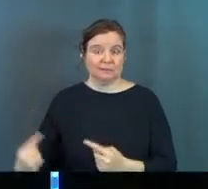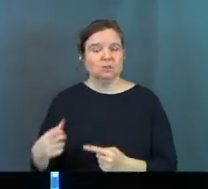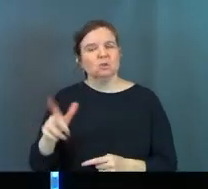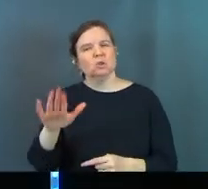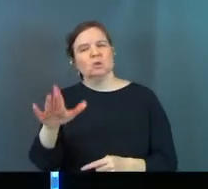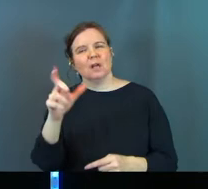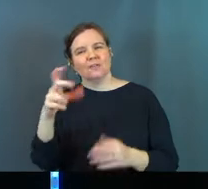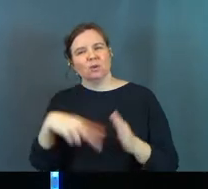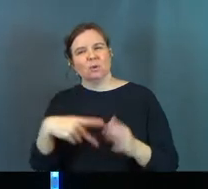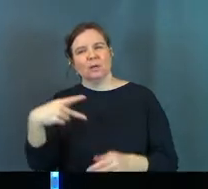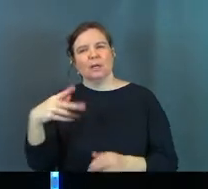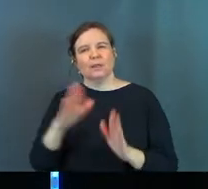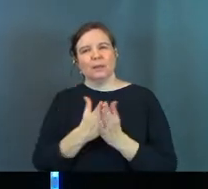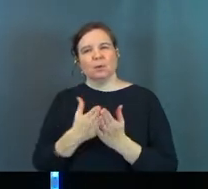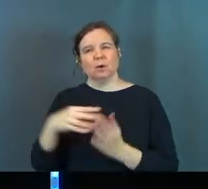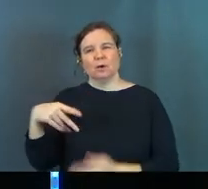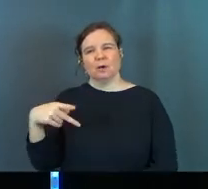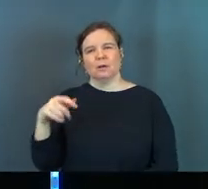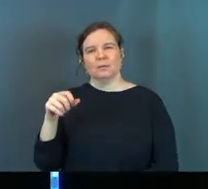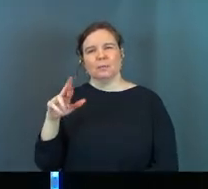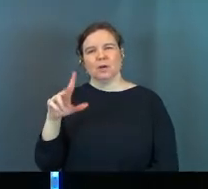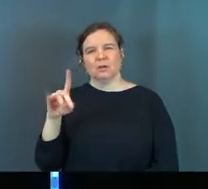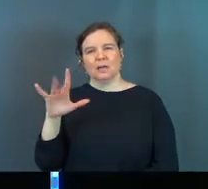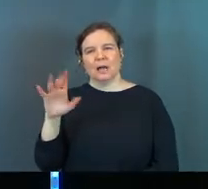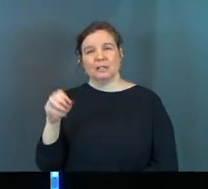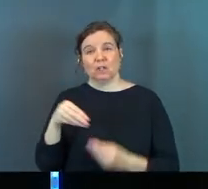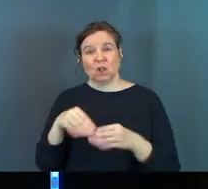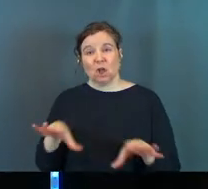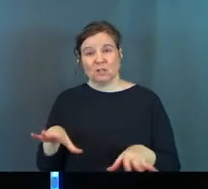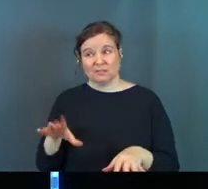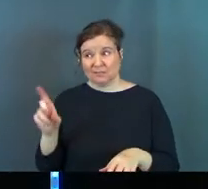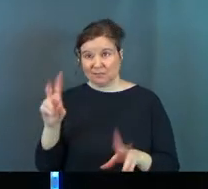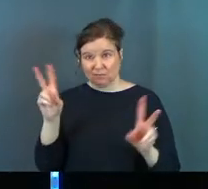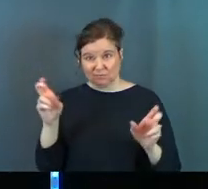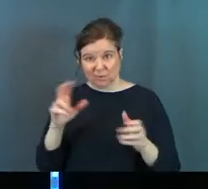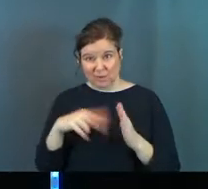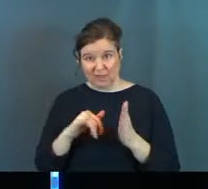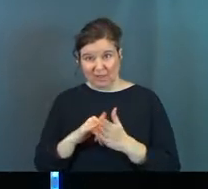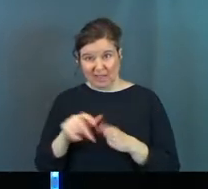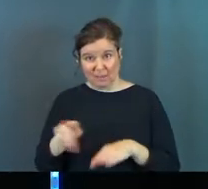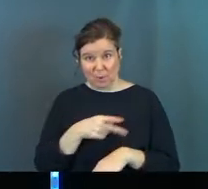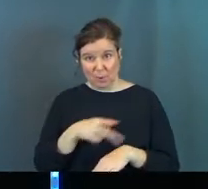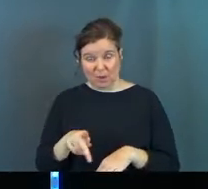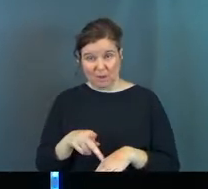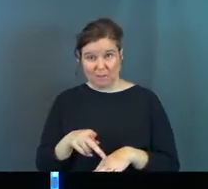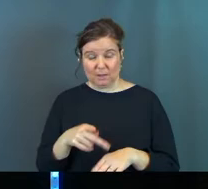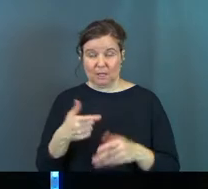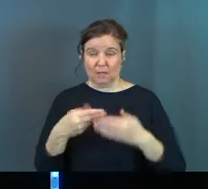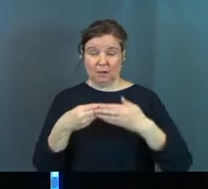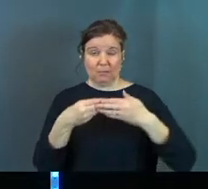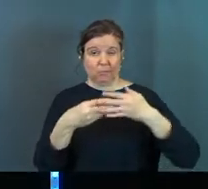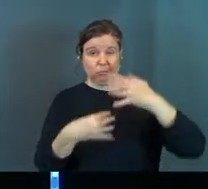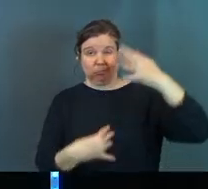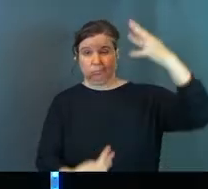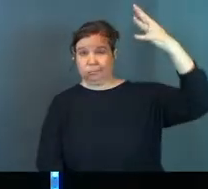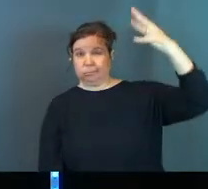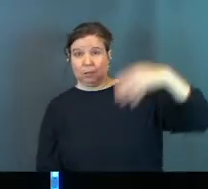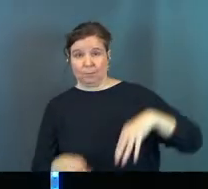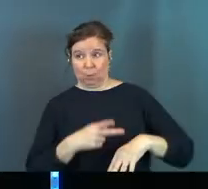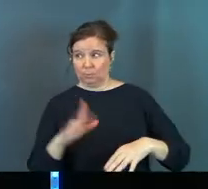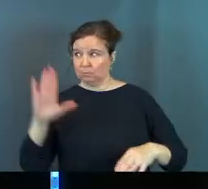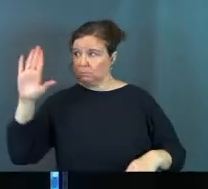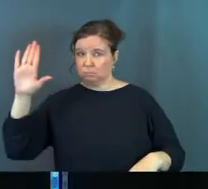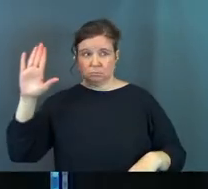do you ever have to read Paradise Lost by John Milton? Anybody ever have to read that poem, epic poem? Raise your hand just really